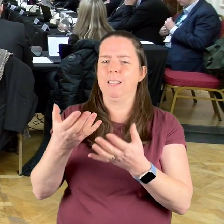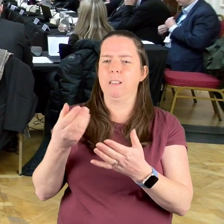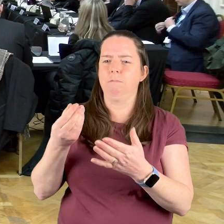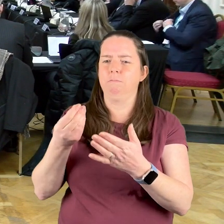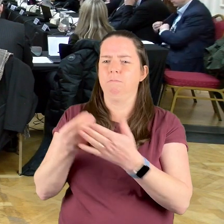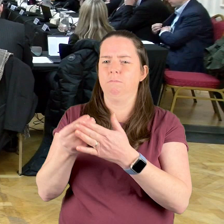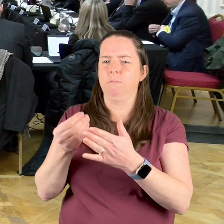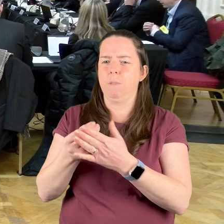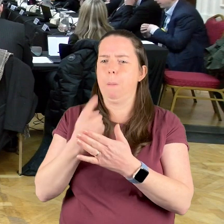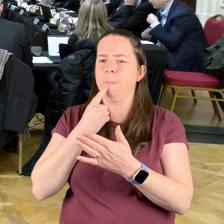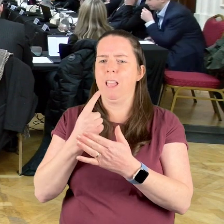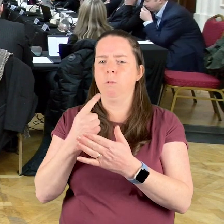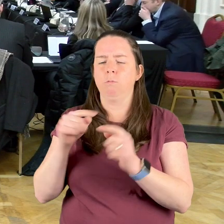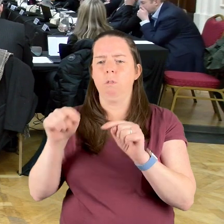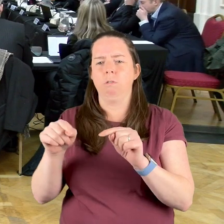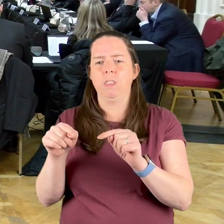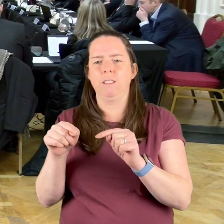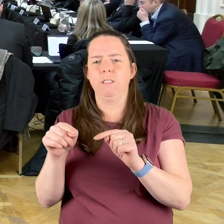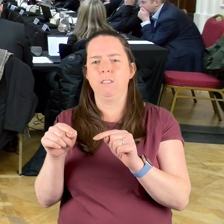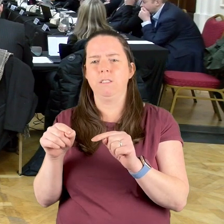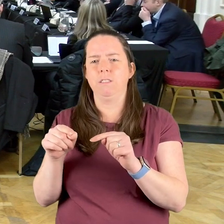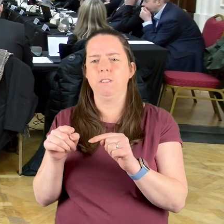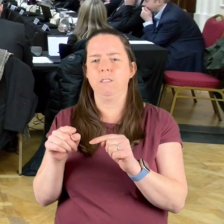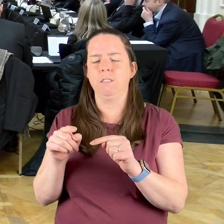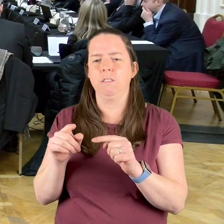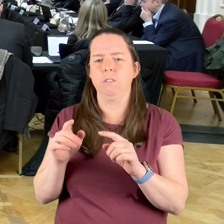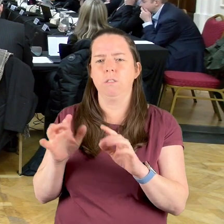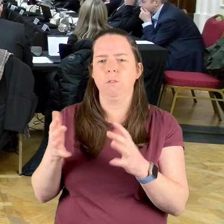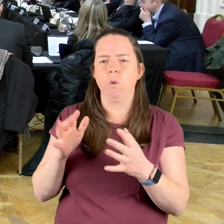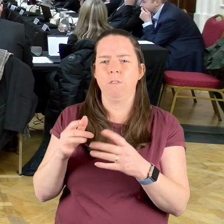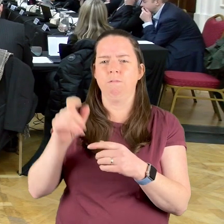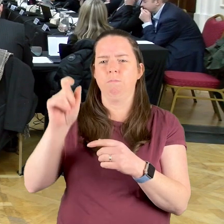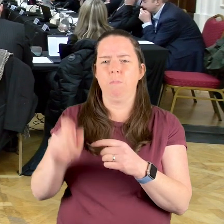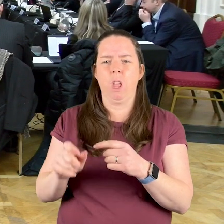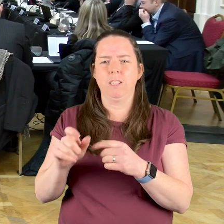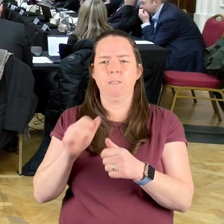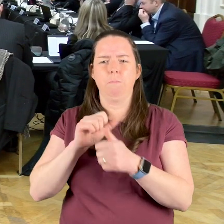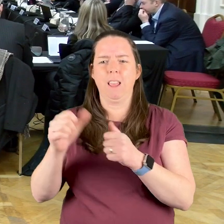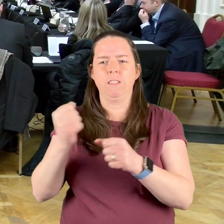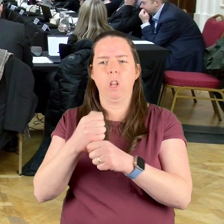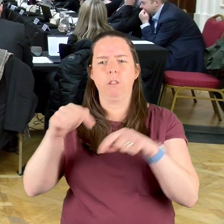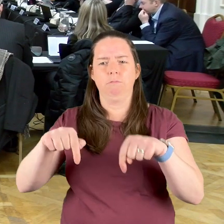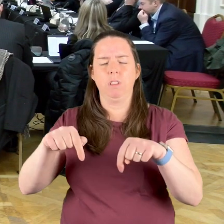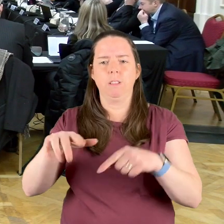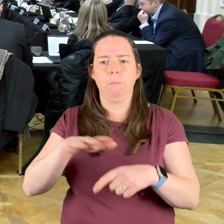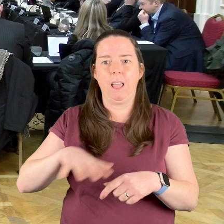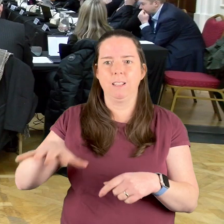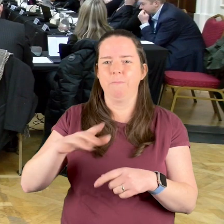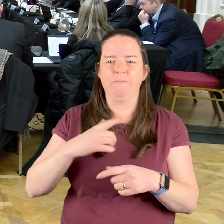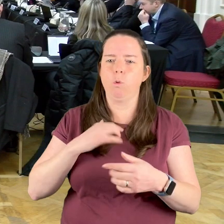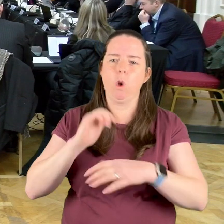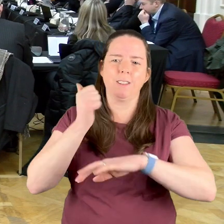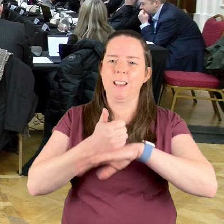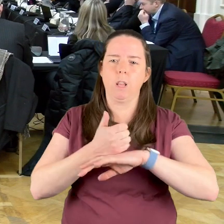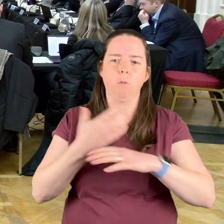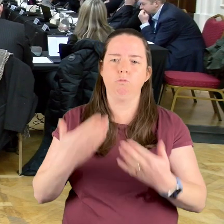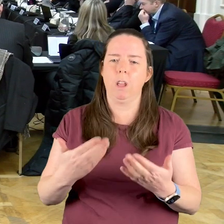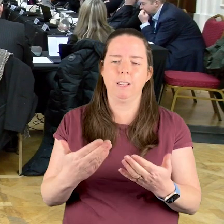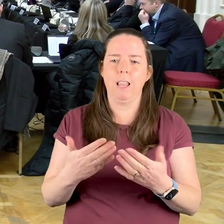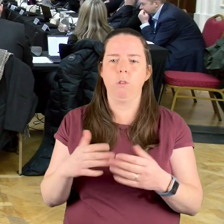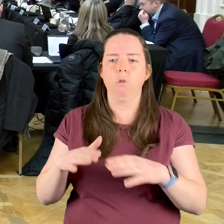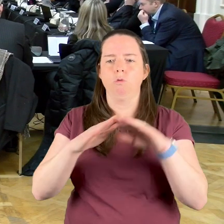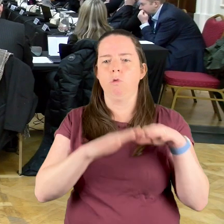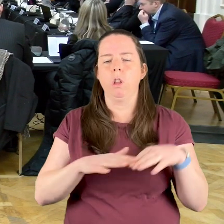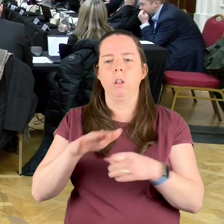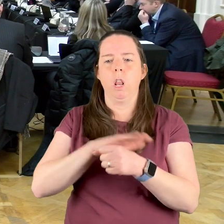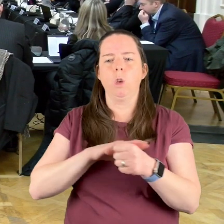a pound on this sort of person is best done in this place. And we're not set up to do that right